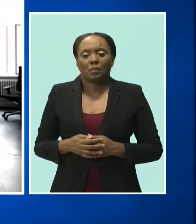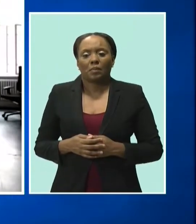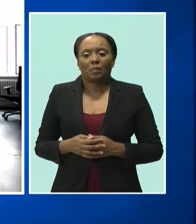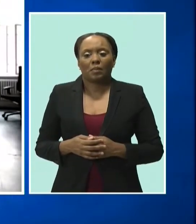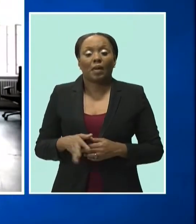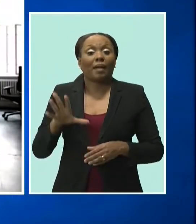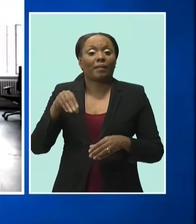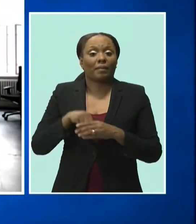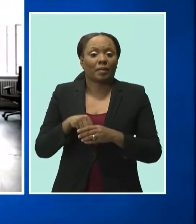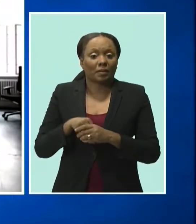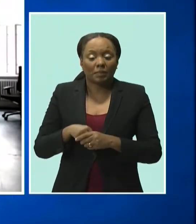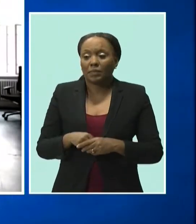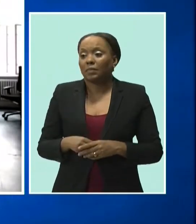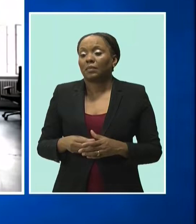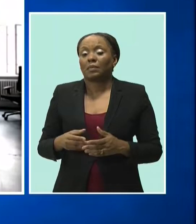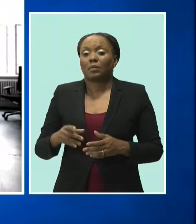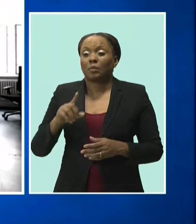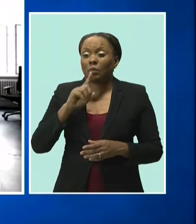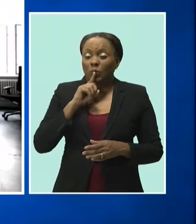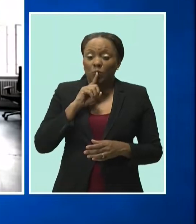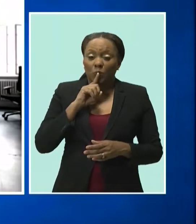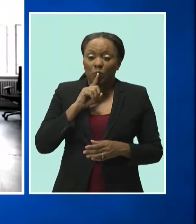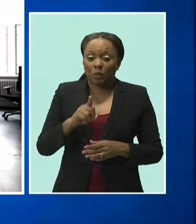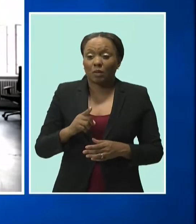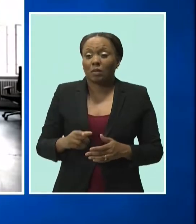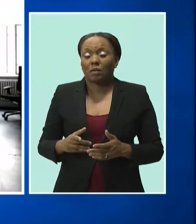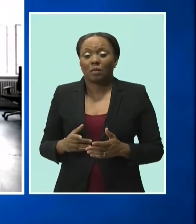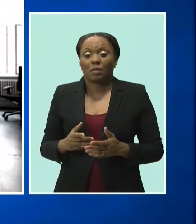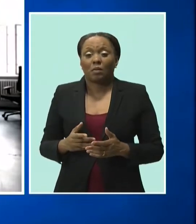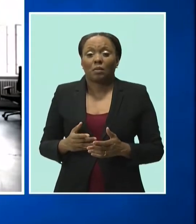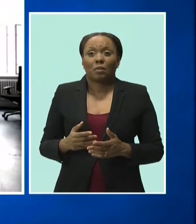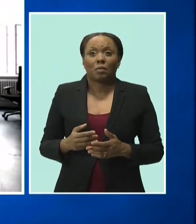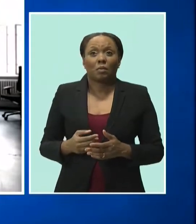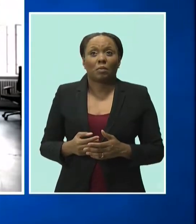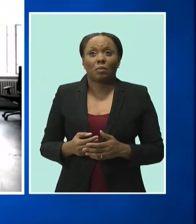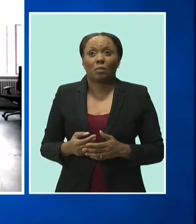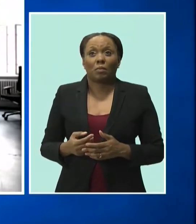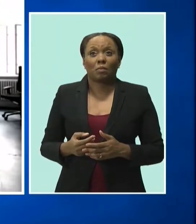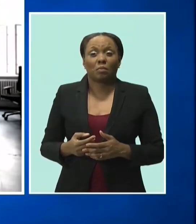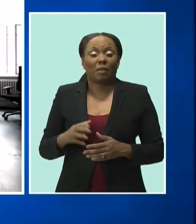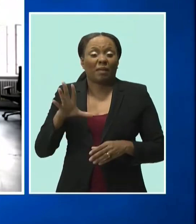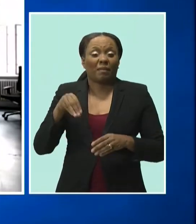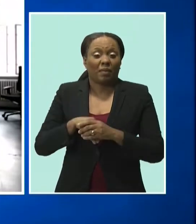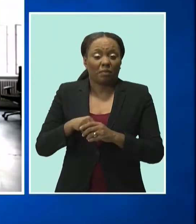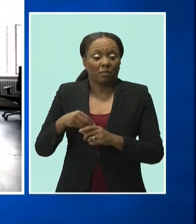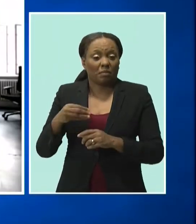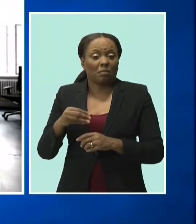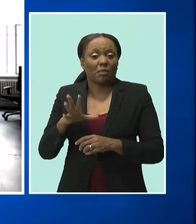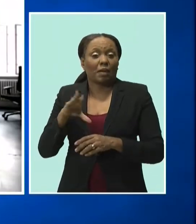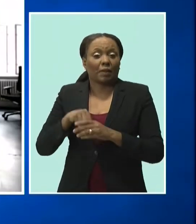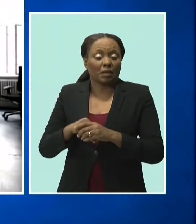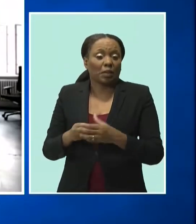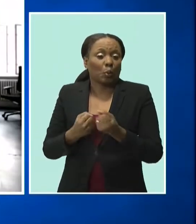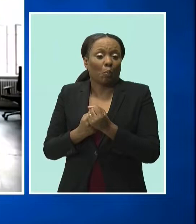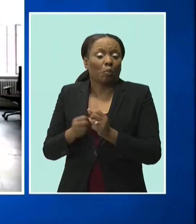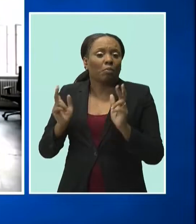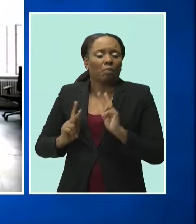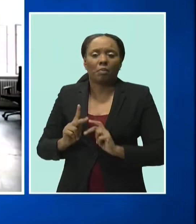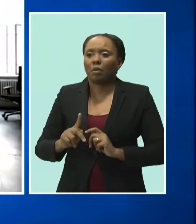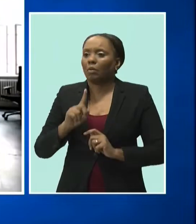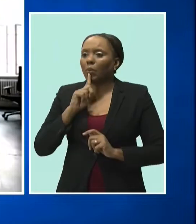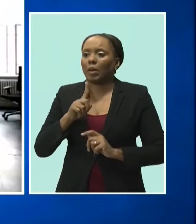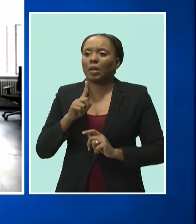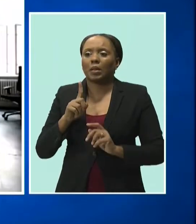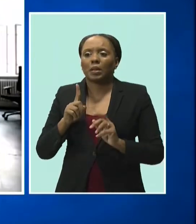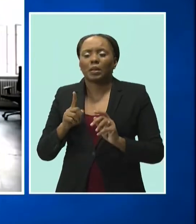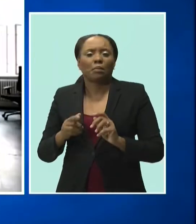social protection, what COVID has shown us is that it is perhaps one of the most important investments. Investment in people is perhaps one of the most